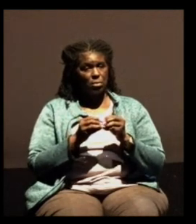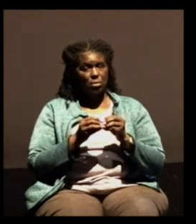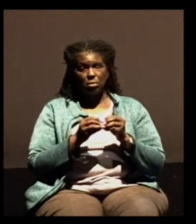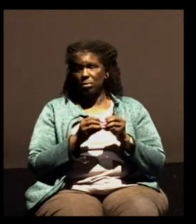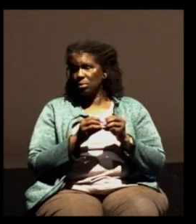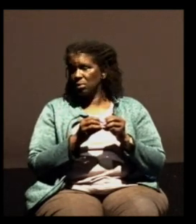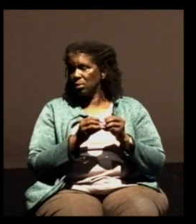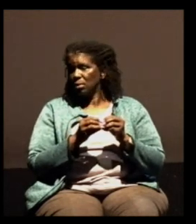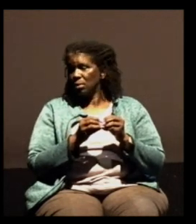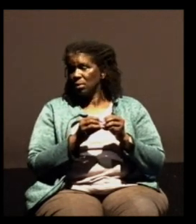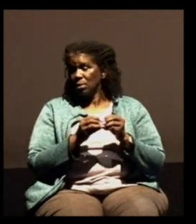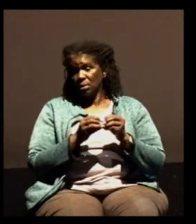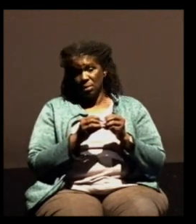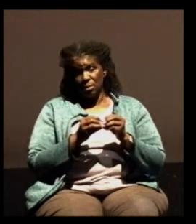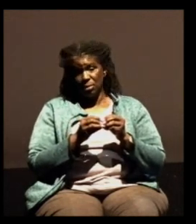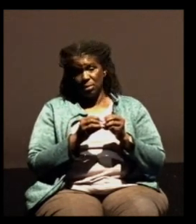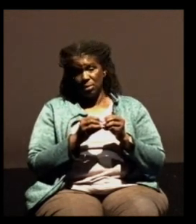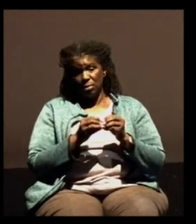And